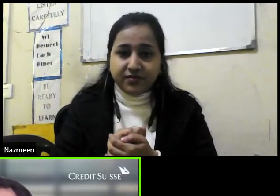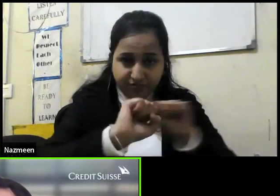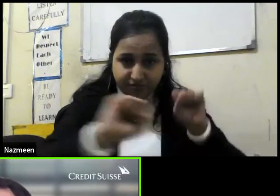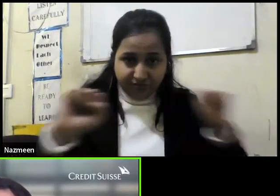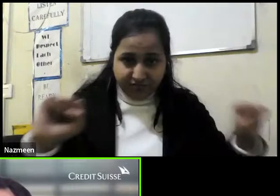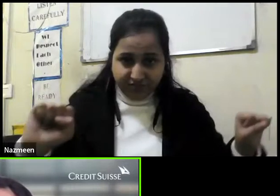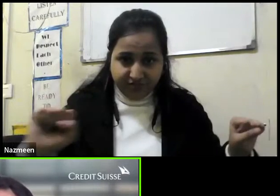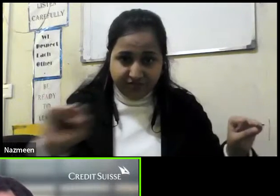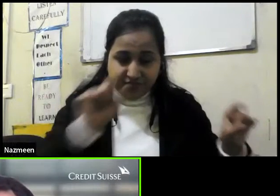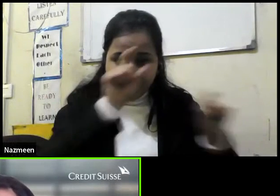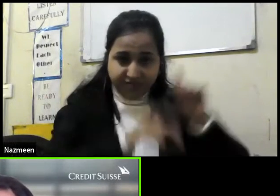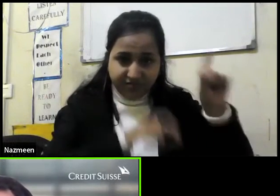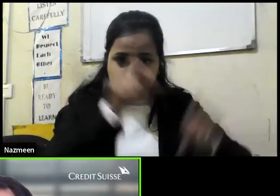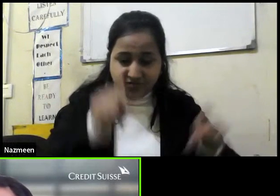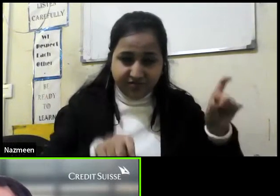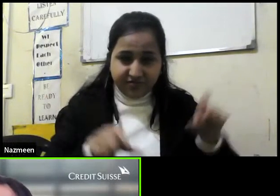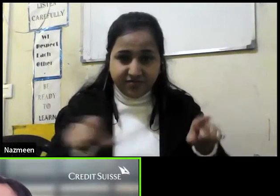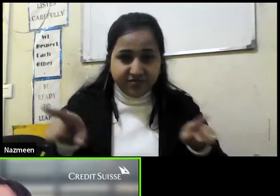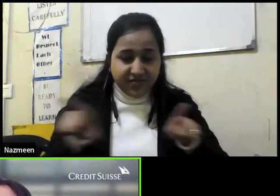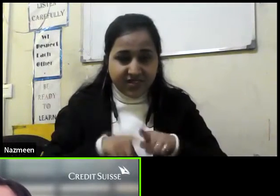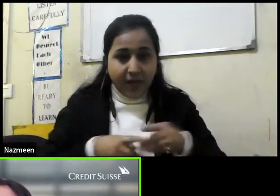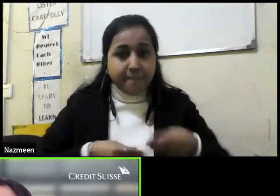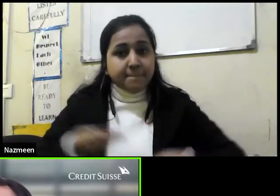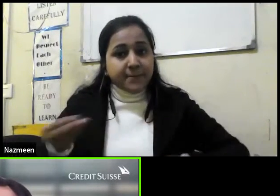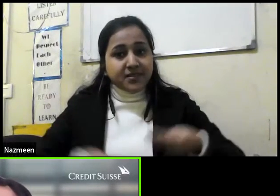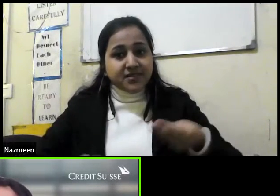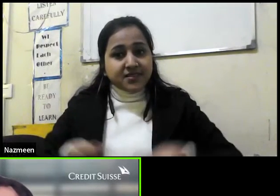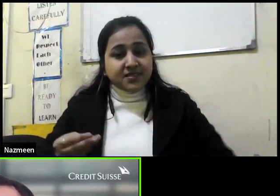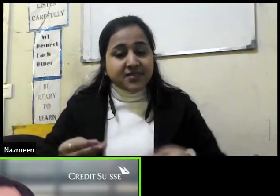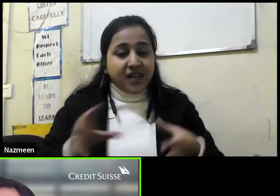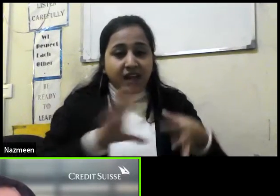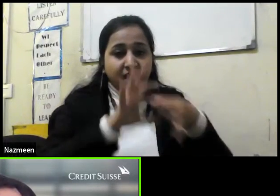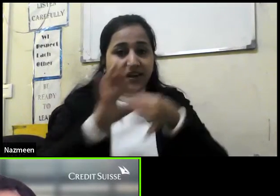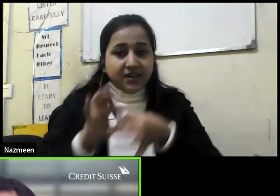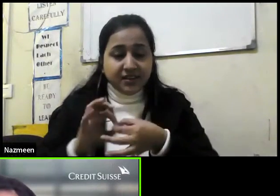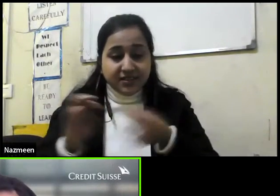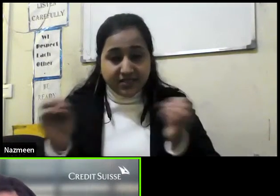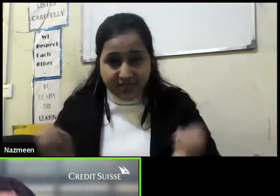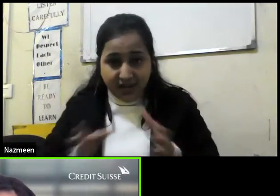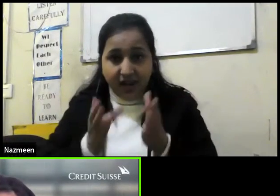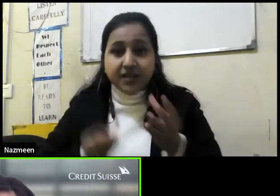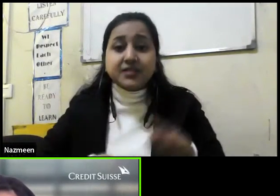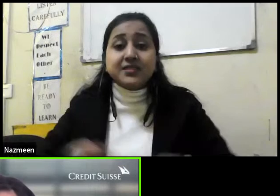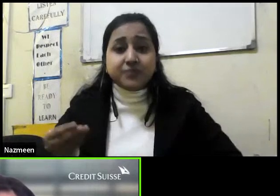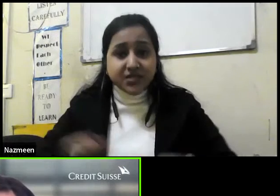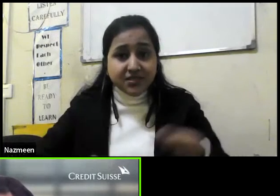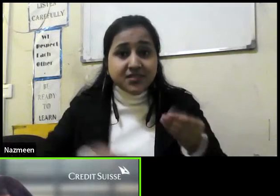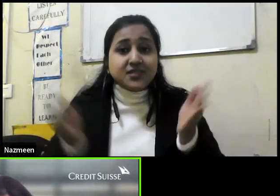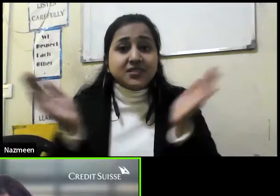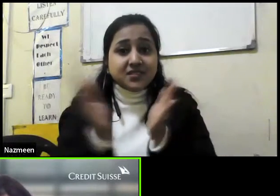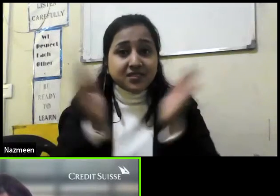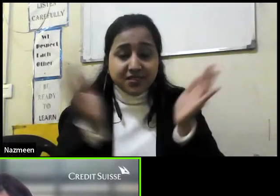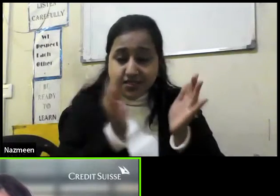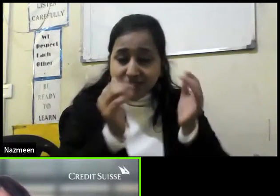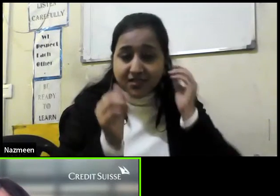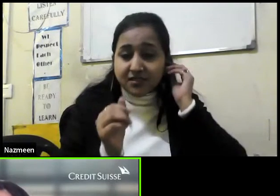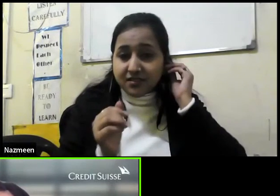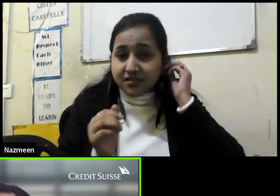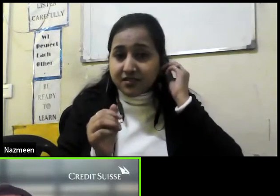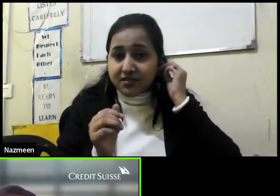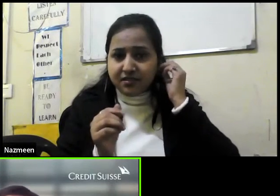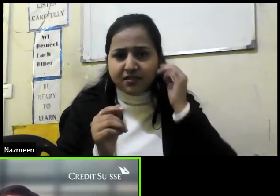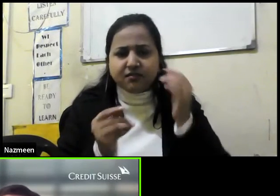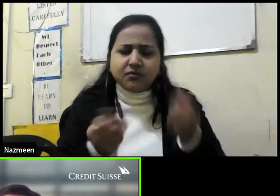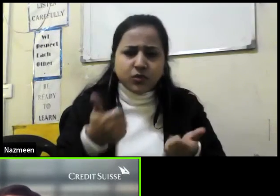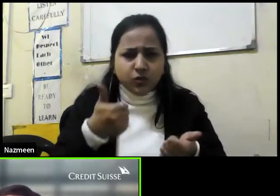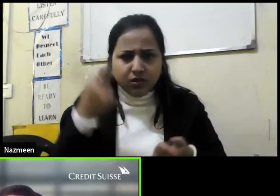first generation micro entrepreneurs as well, and start off small businesses, as Ranjanji mentioned. And